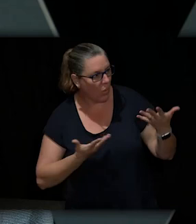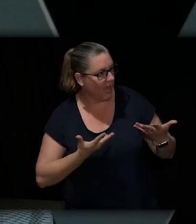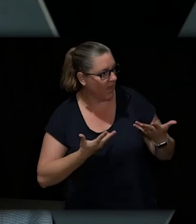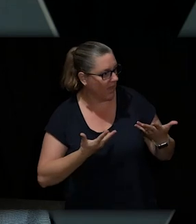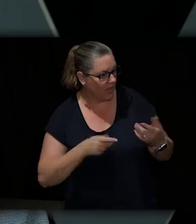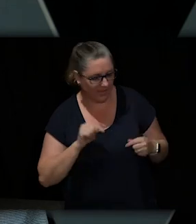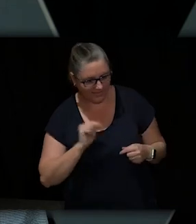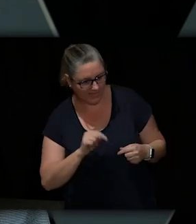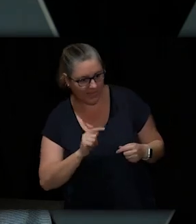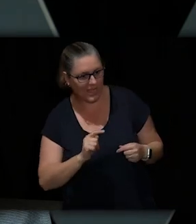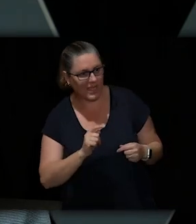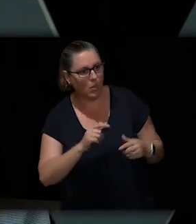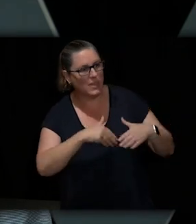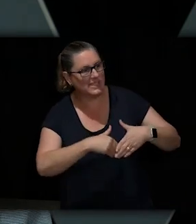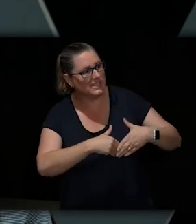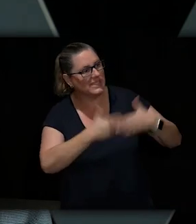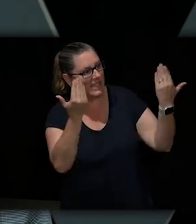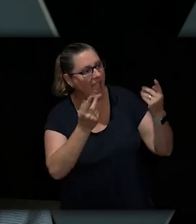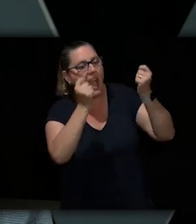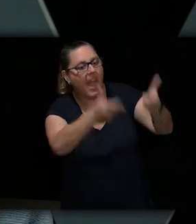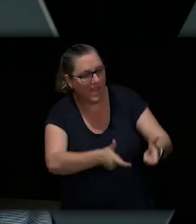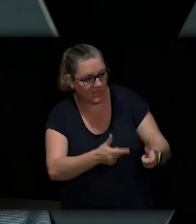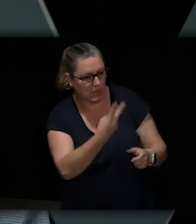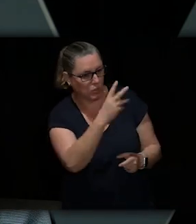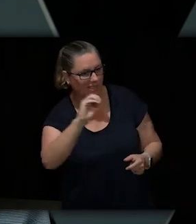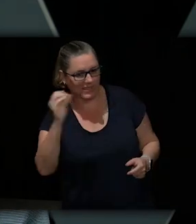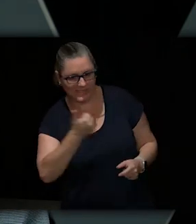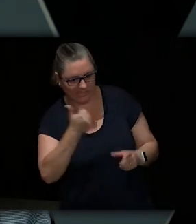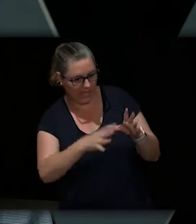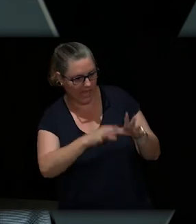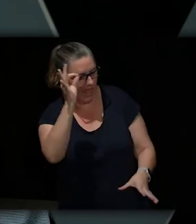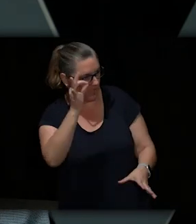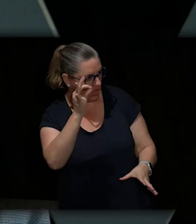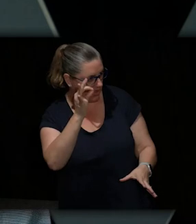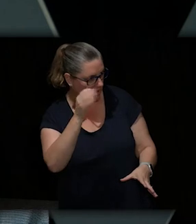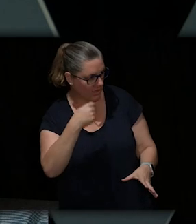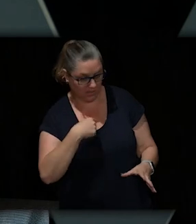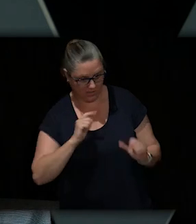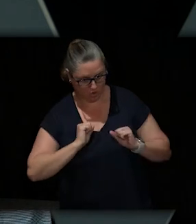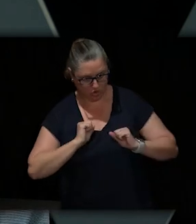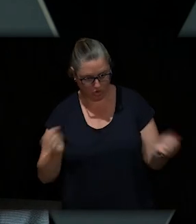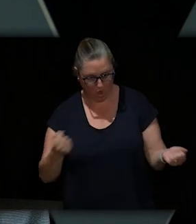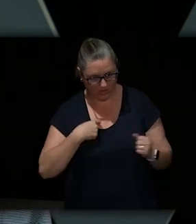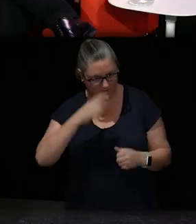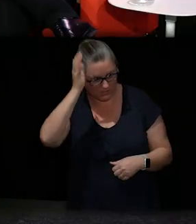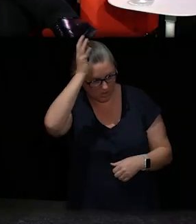the 2016 election when I was a little bit shocked and Donald Trump had won the election.